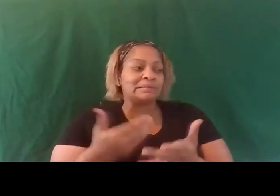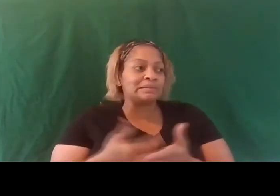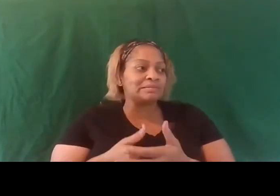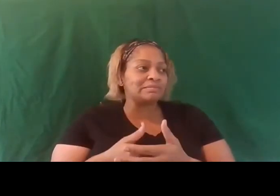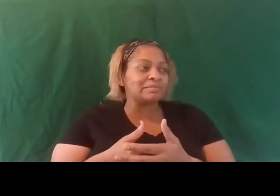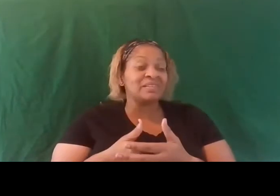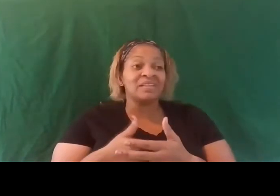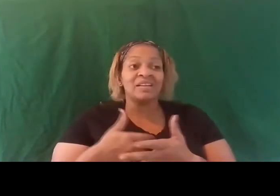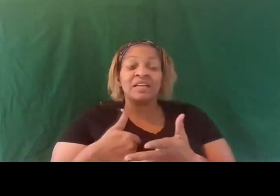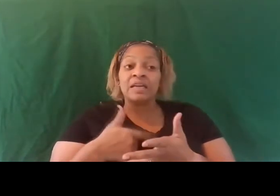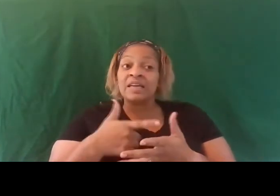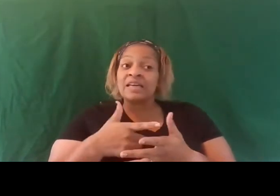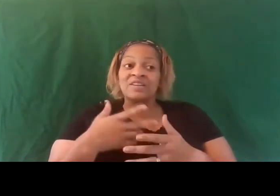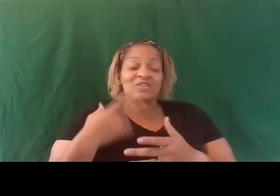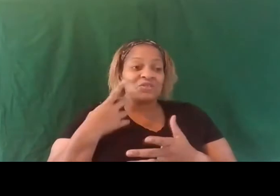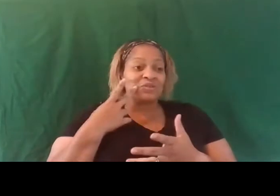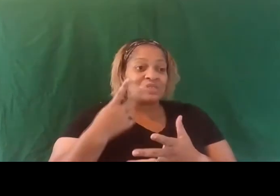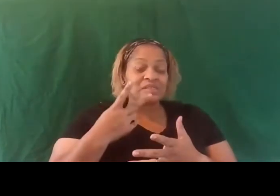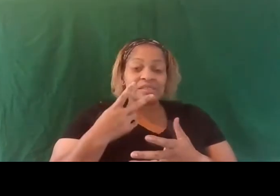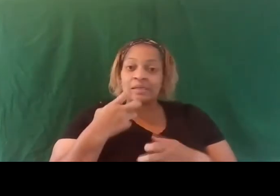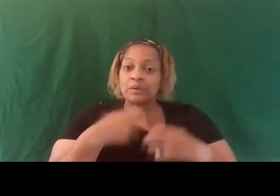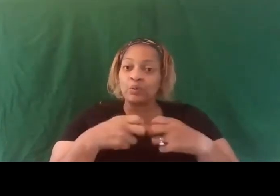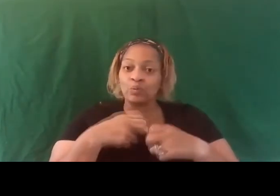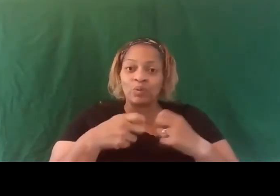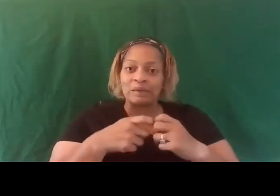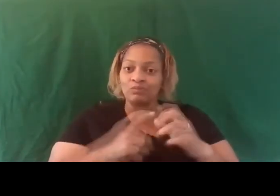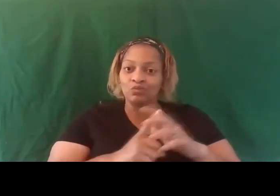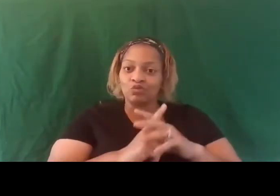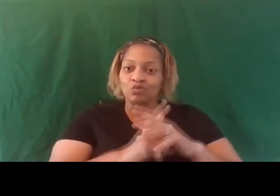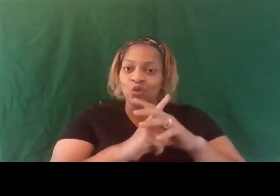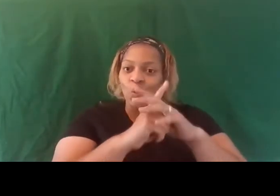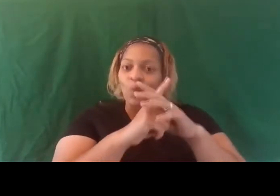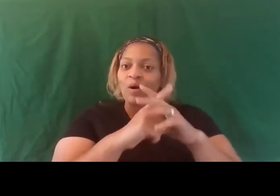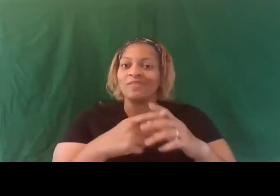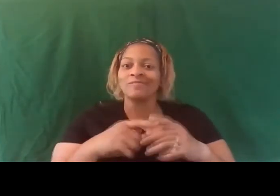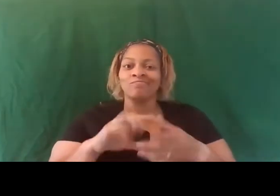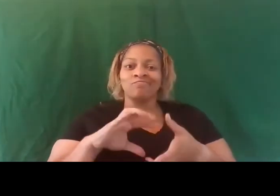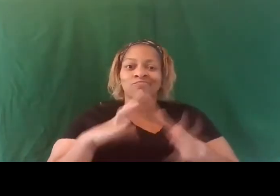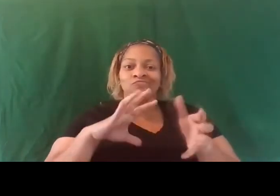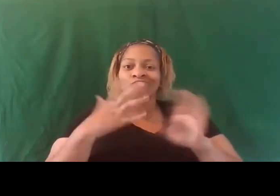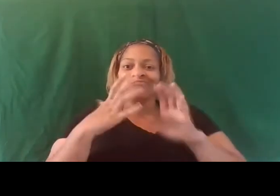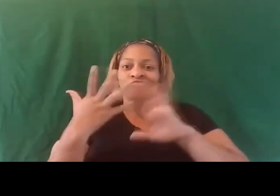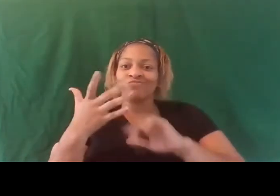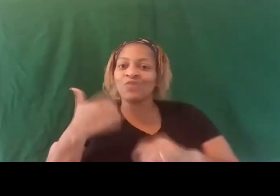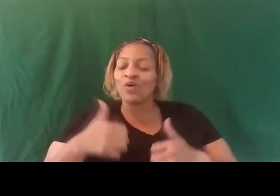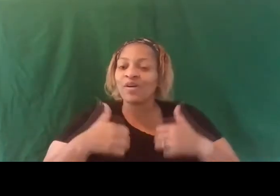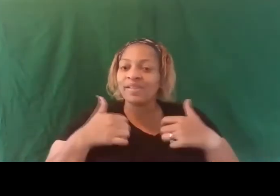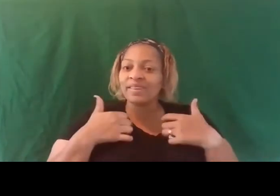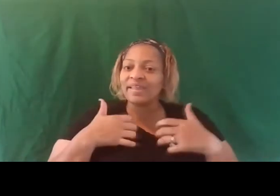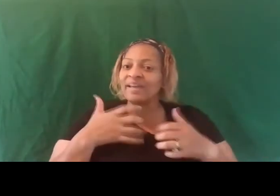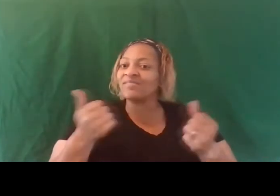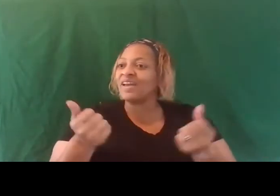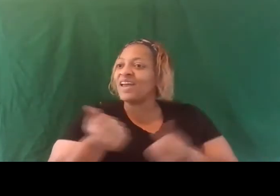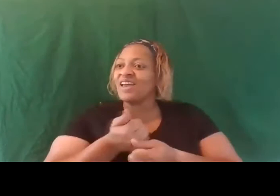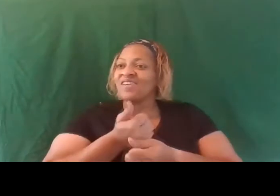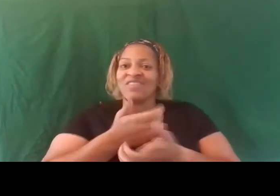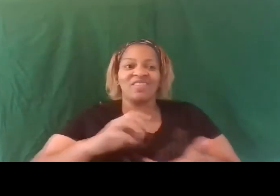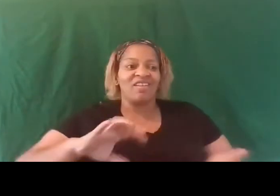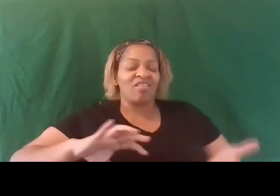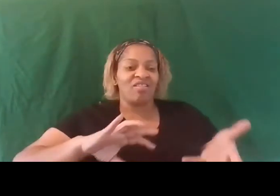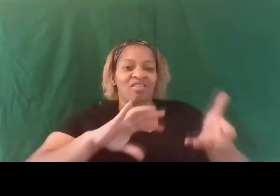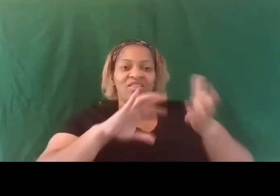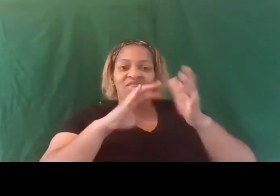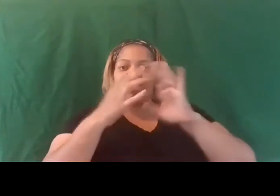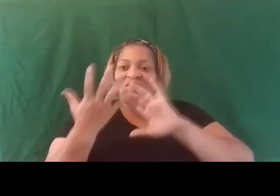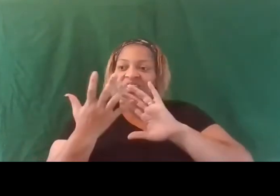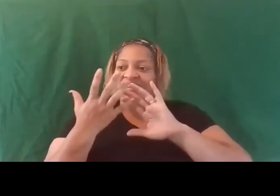the road is rocky, when there's stuff going on, stuff hit the fan, just want to